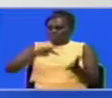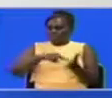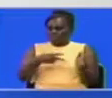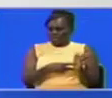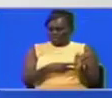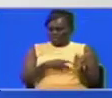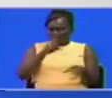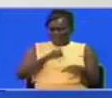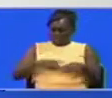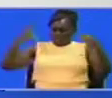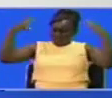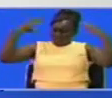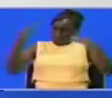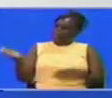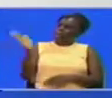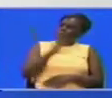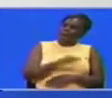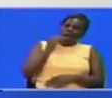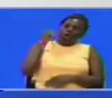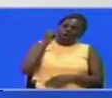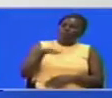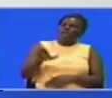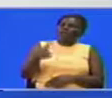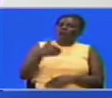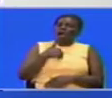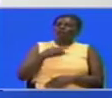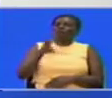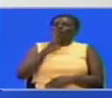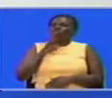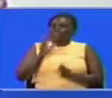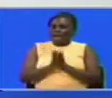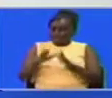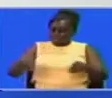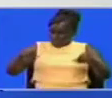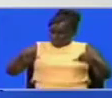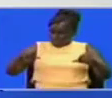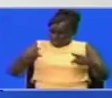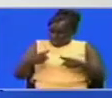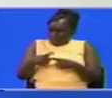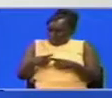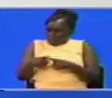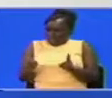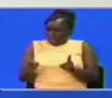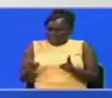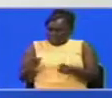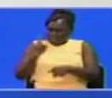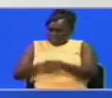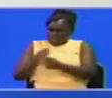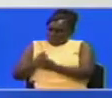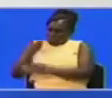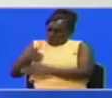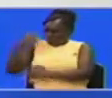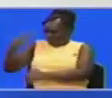when there is rain, it should go back because there will be water and pasture in your side. But then how do you then cross over the